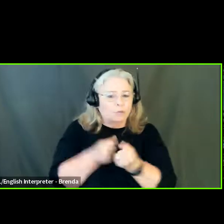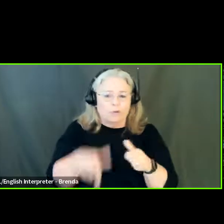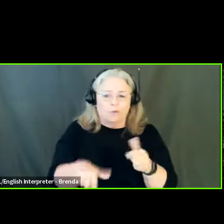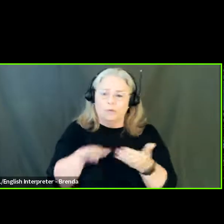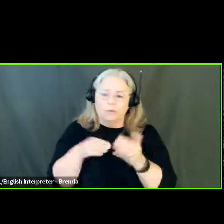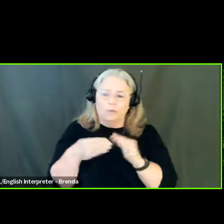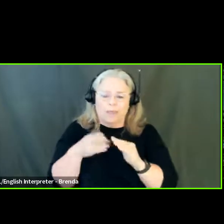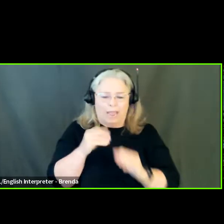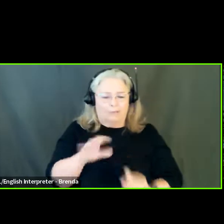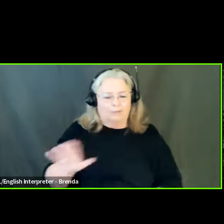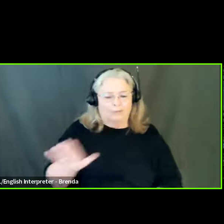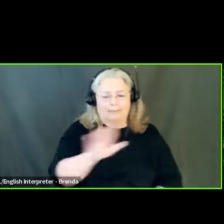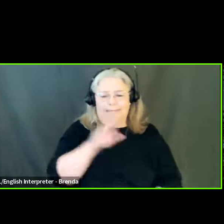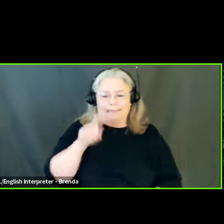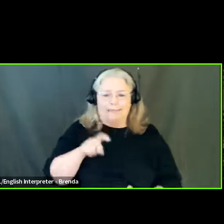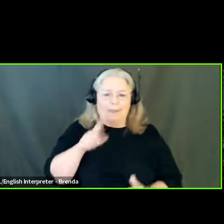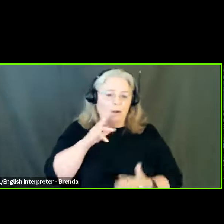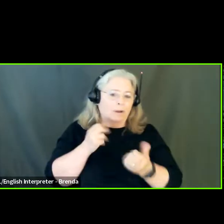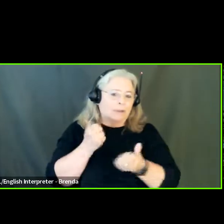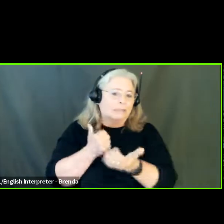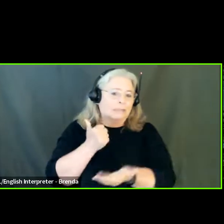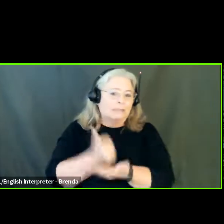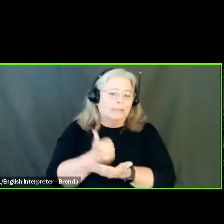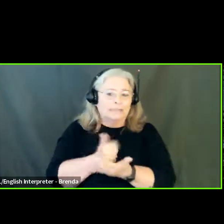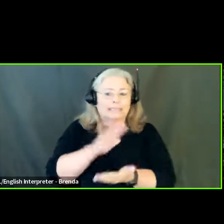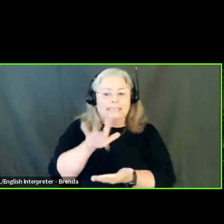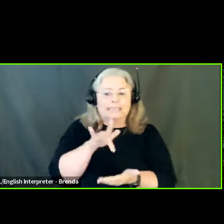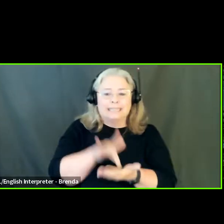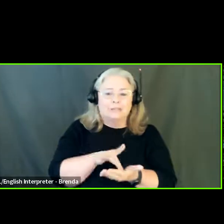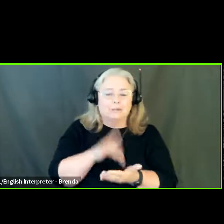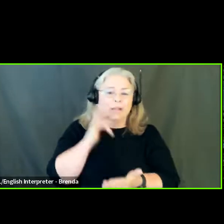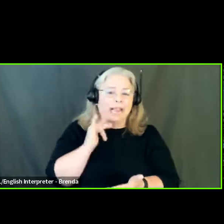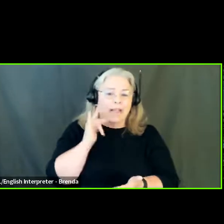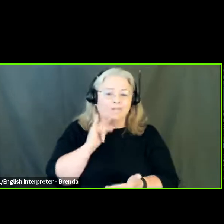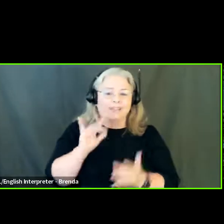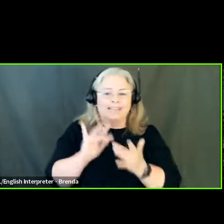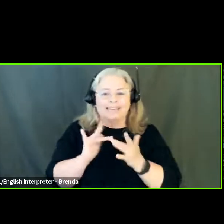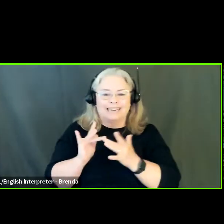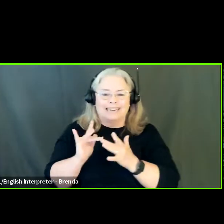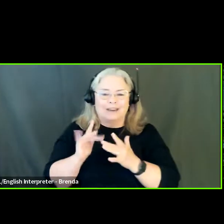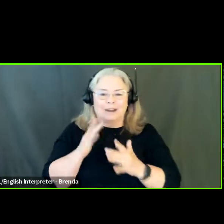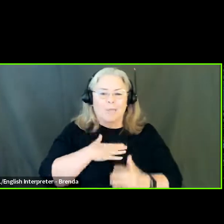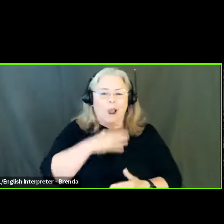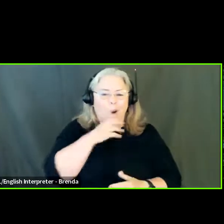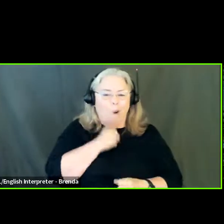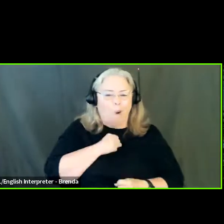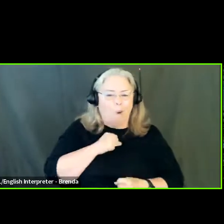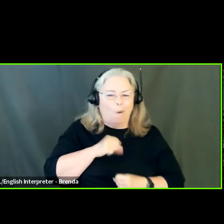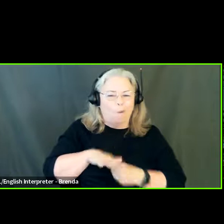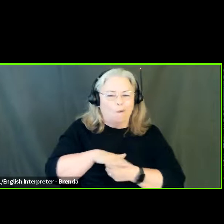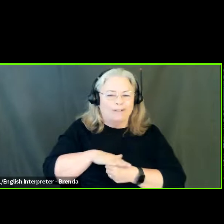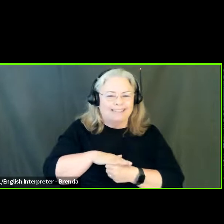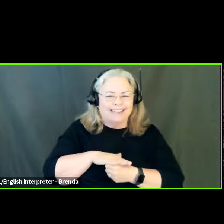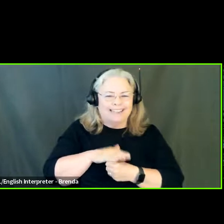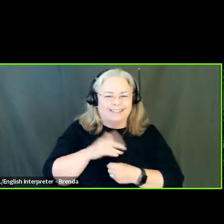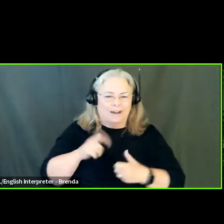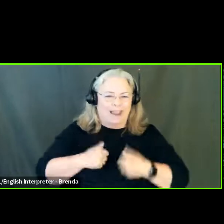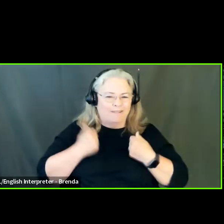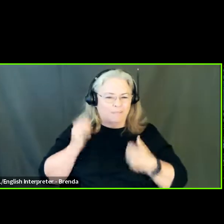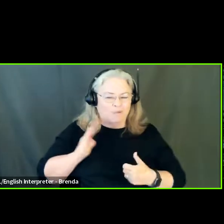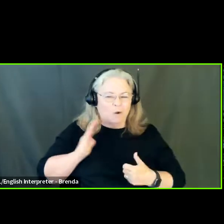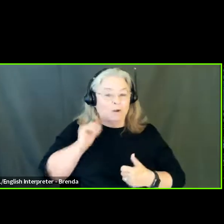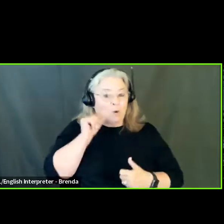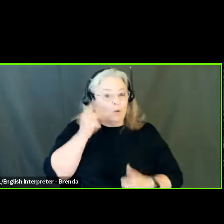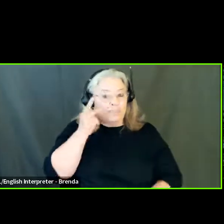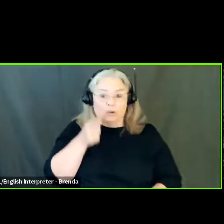its needs. And I'll be assisting in the Central California Networking Room, representing my old stomping ground. But if I don't see you there, I hope